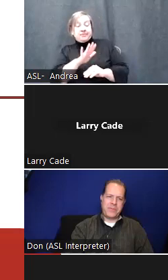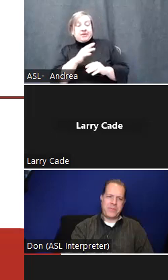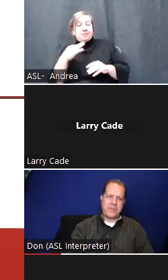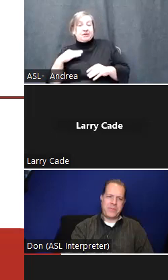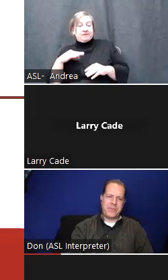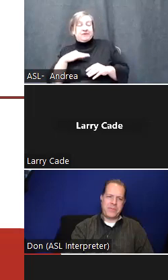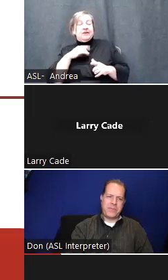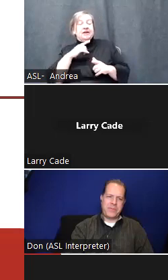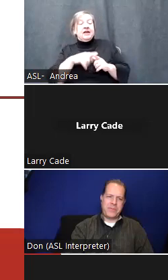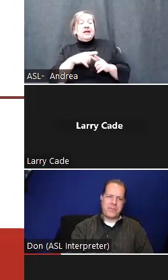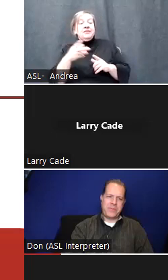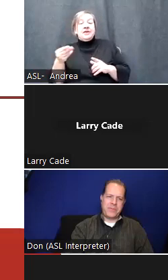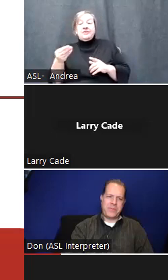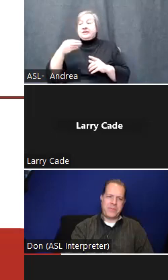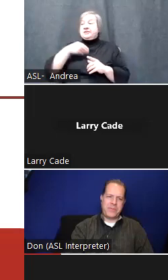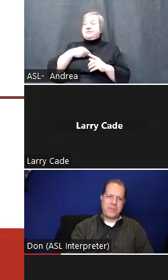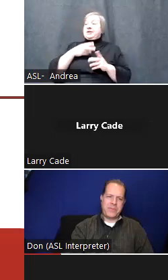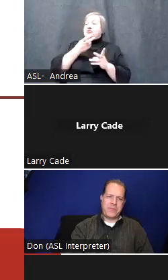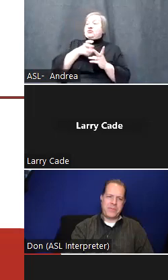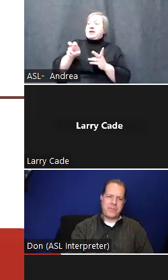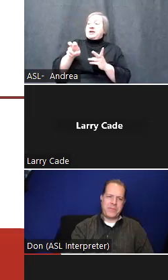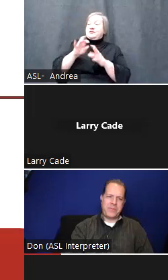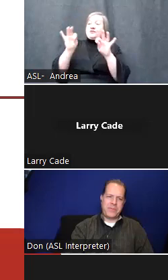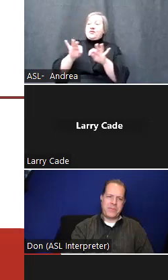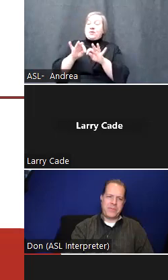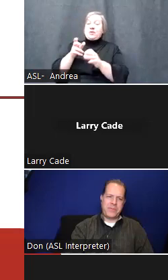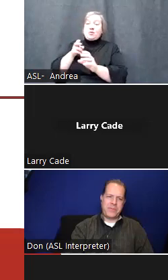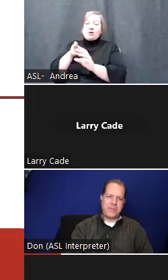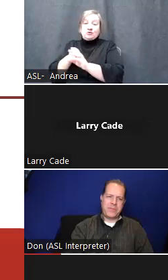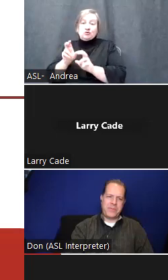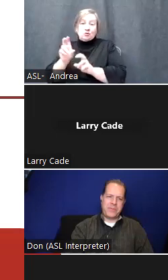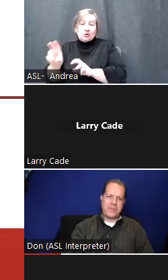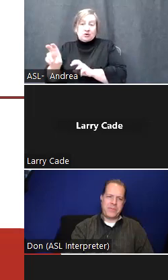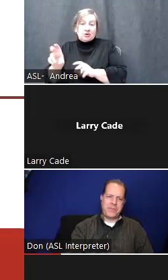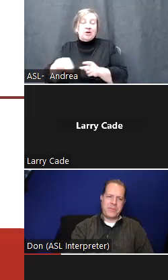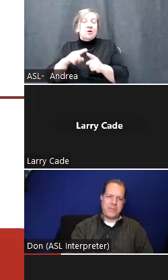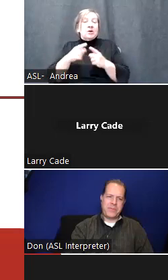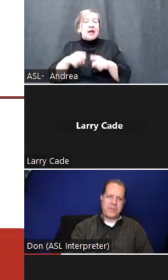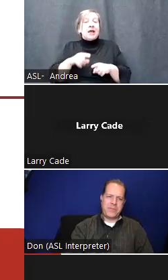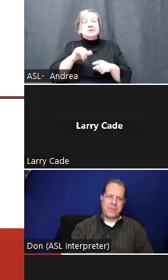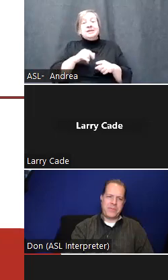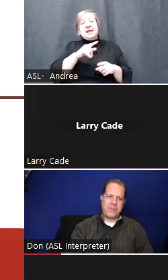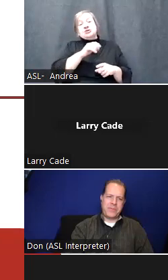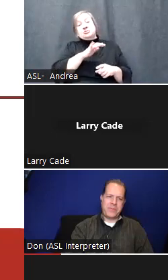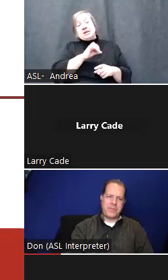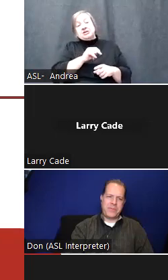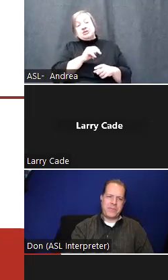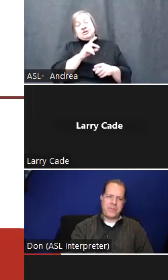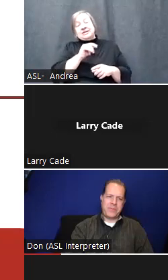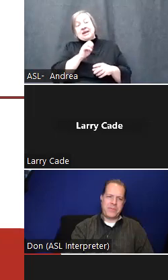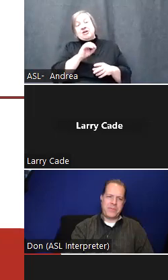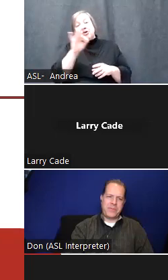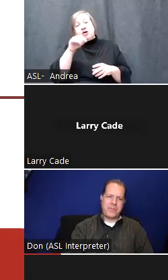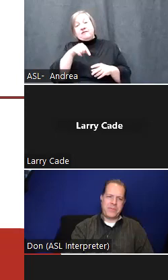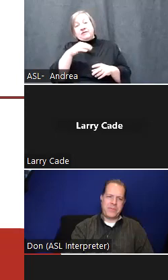they would submit the transfer form when they want to re-enroll. And when we do that, we take the termination date off the benefit, and that would resume the